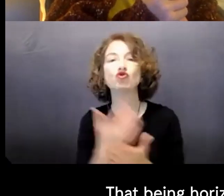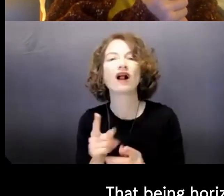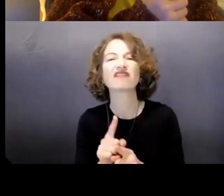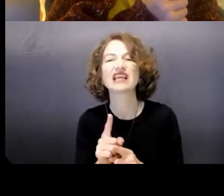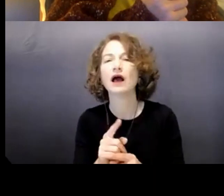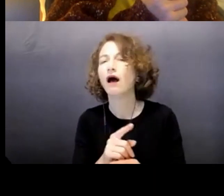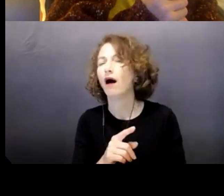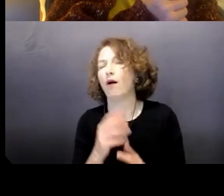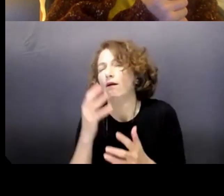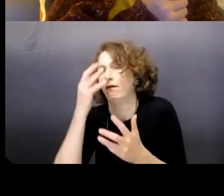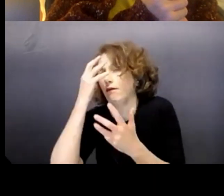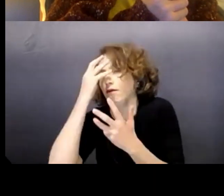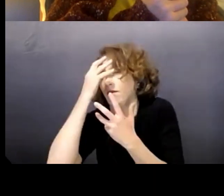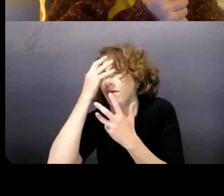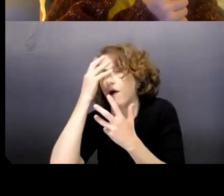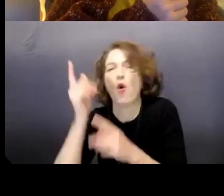thing. And